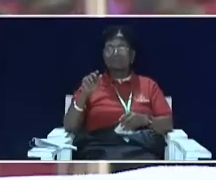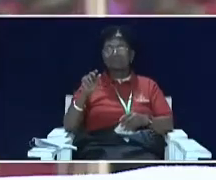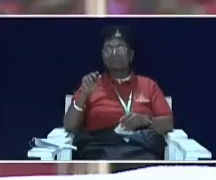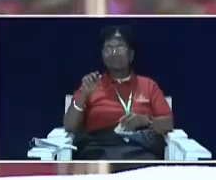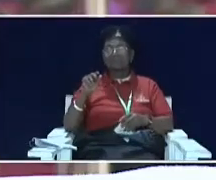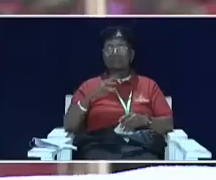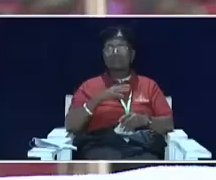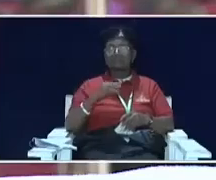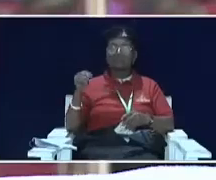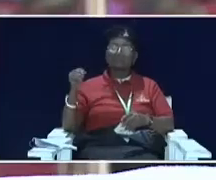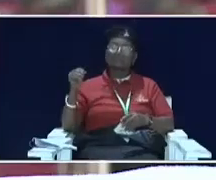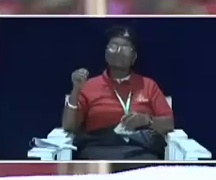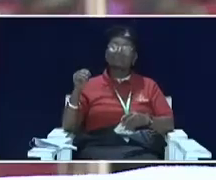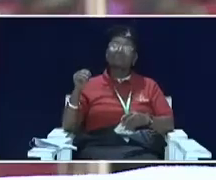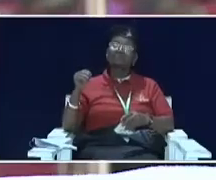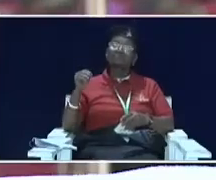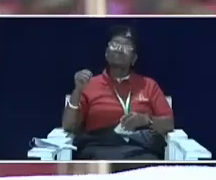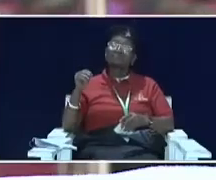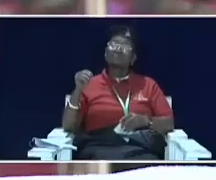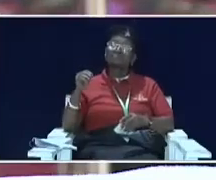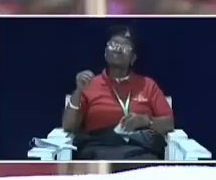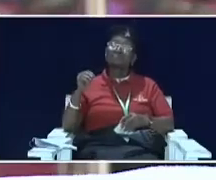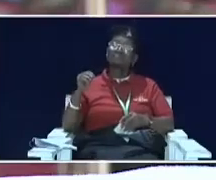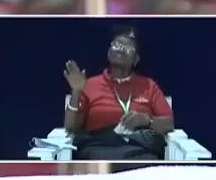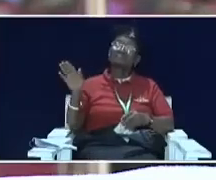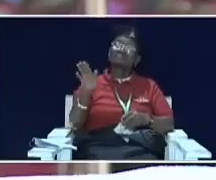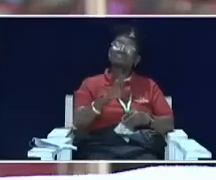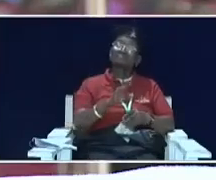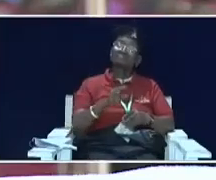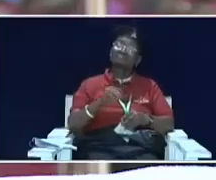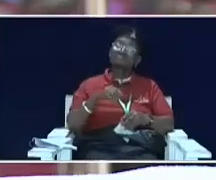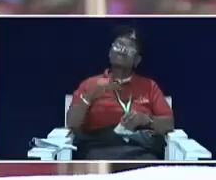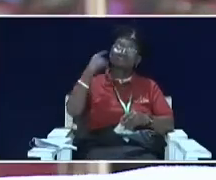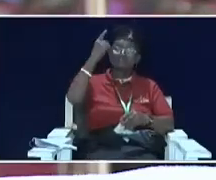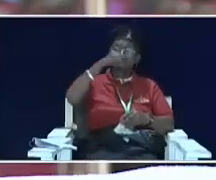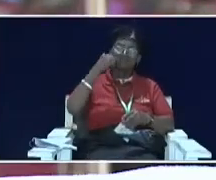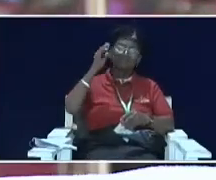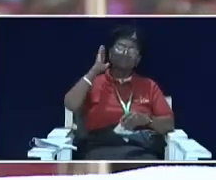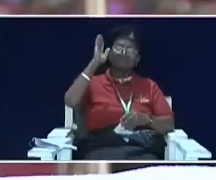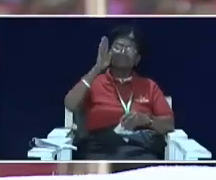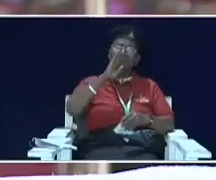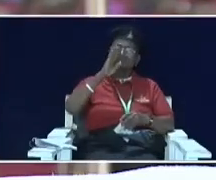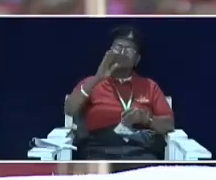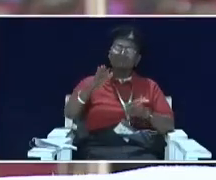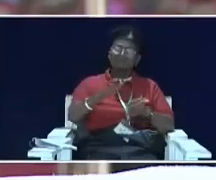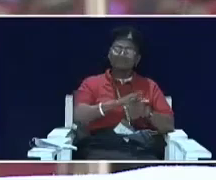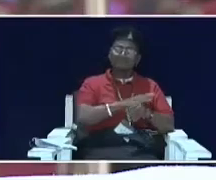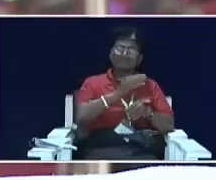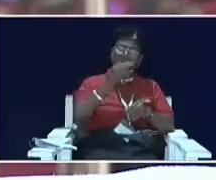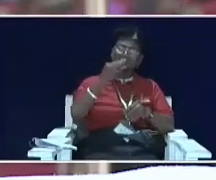1, 2, 3, and your face will be full of chalk.